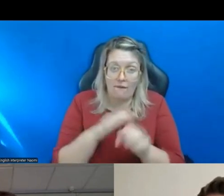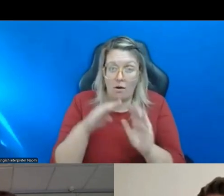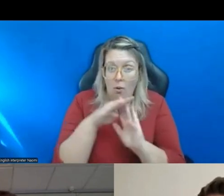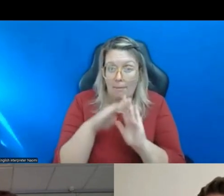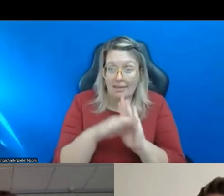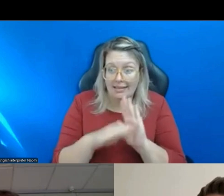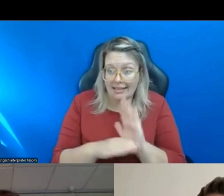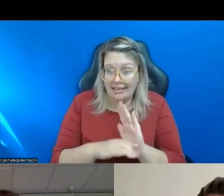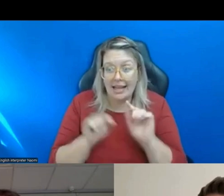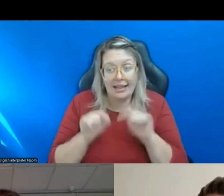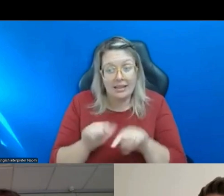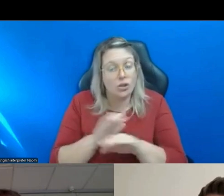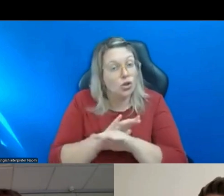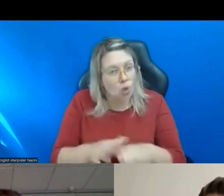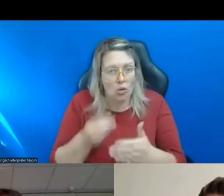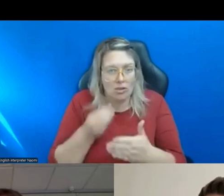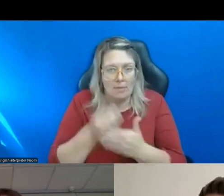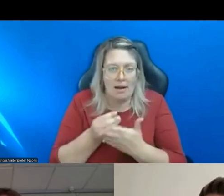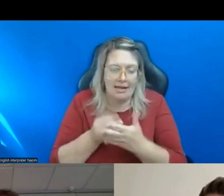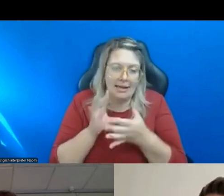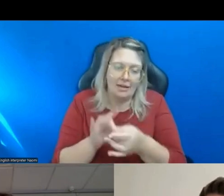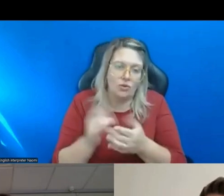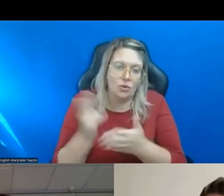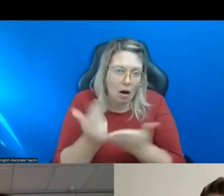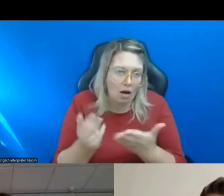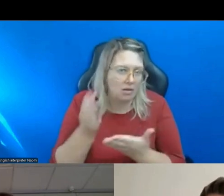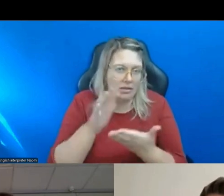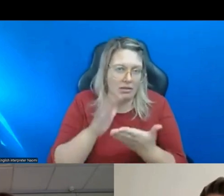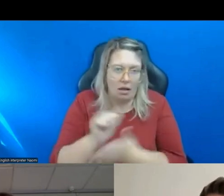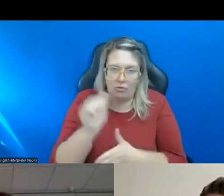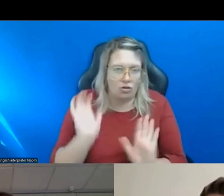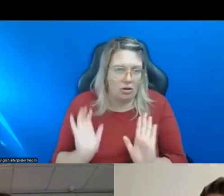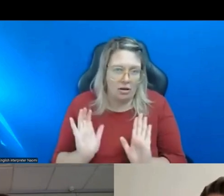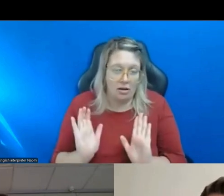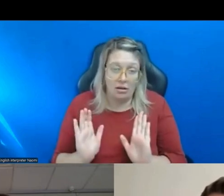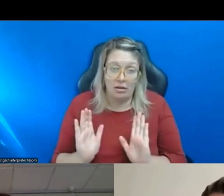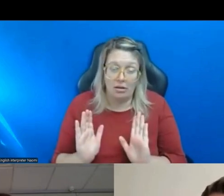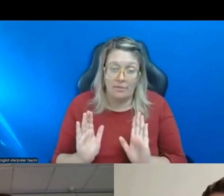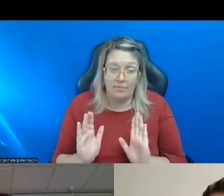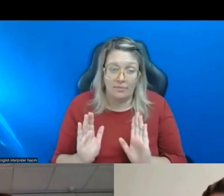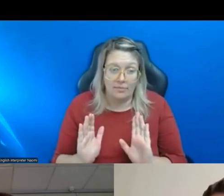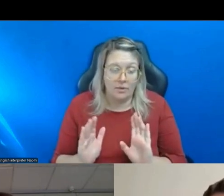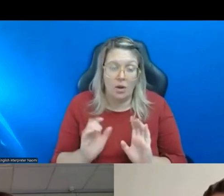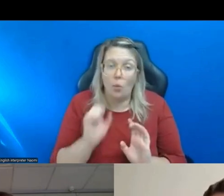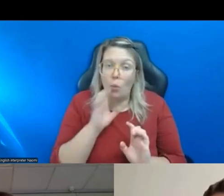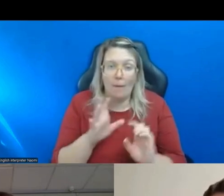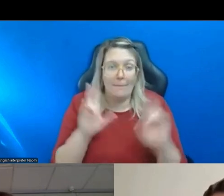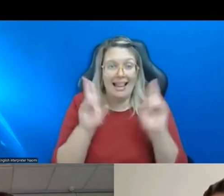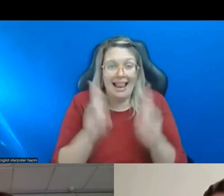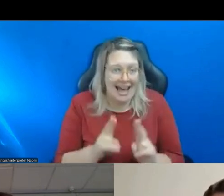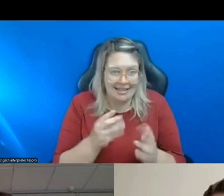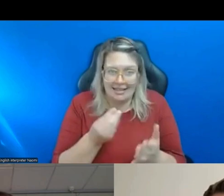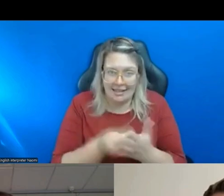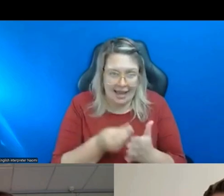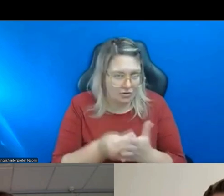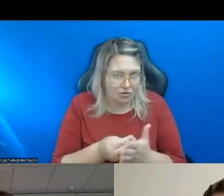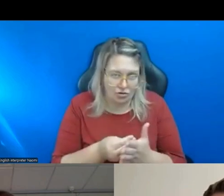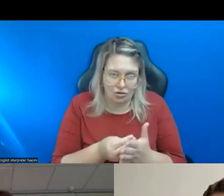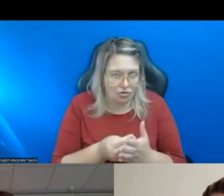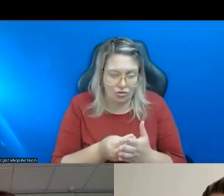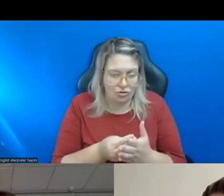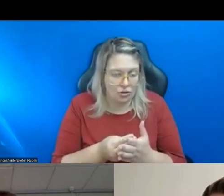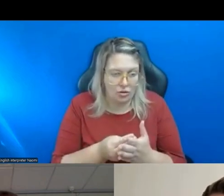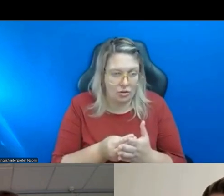to spend on arts and culture. So it's not as if they're going to be losing cash in the way that it might